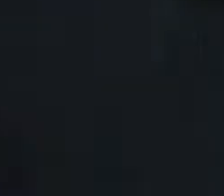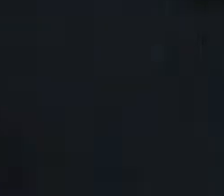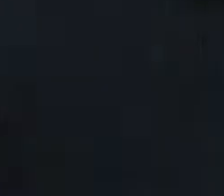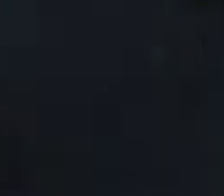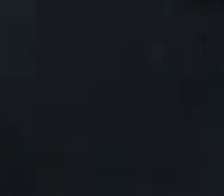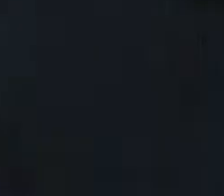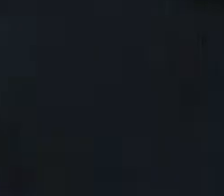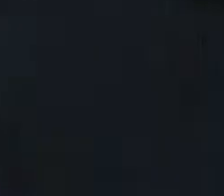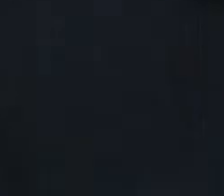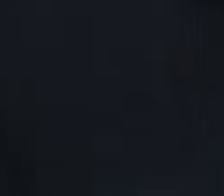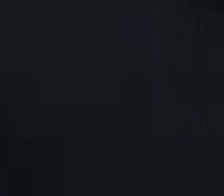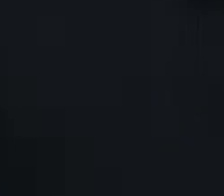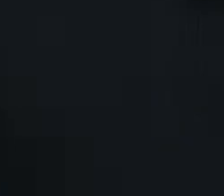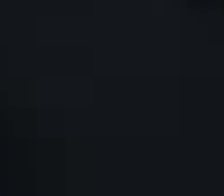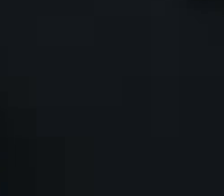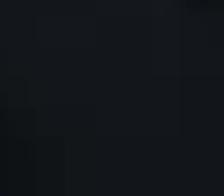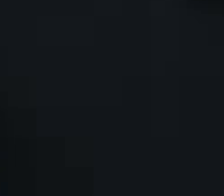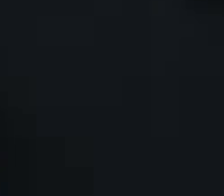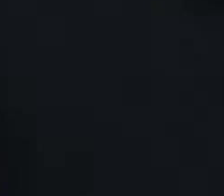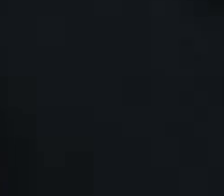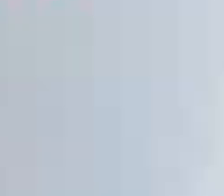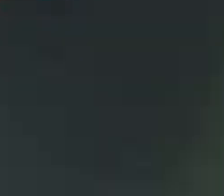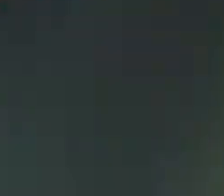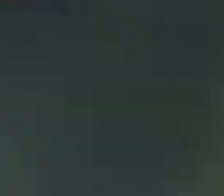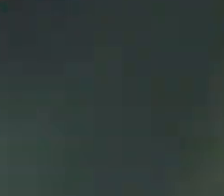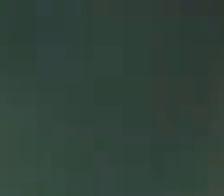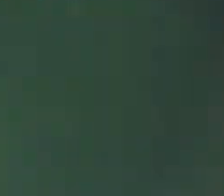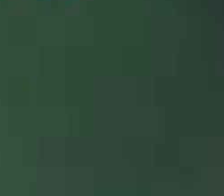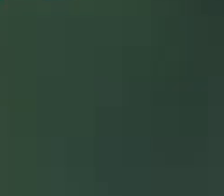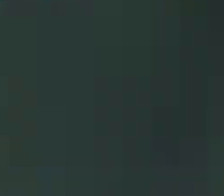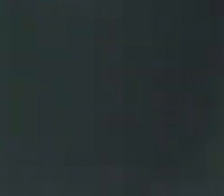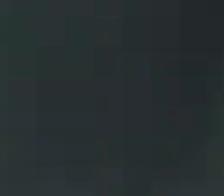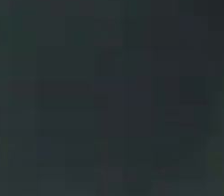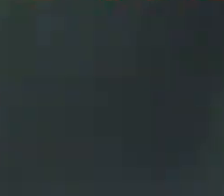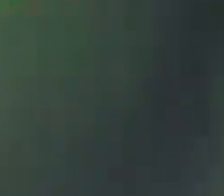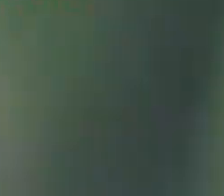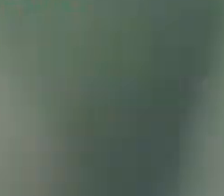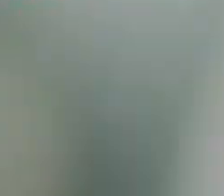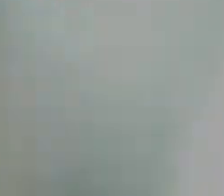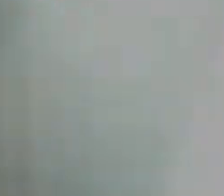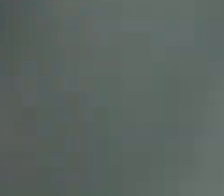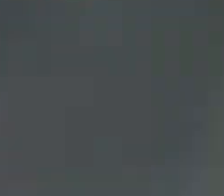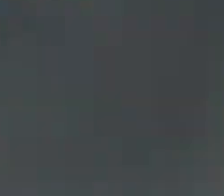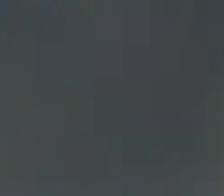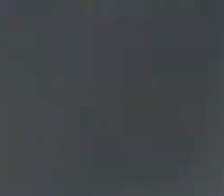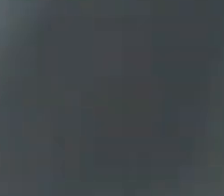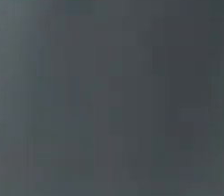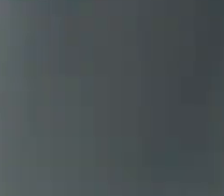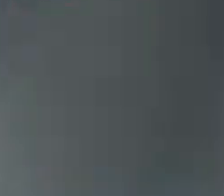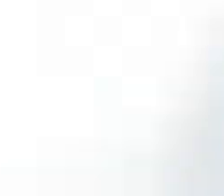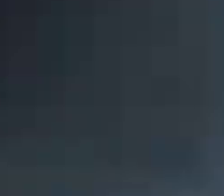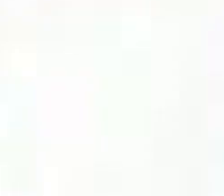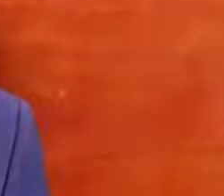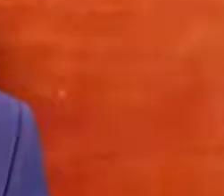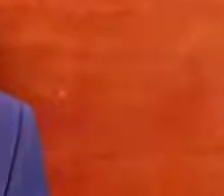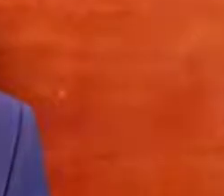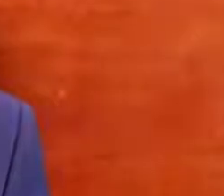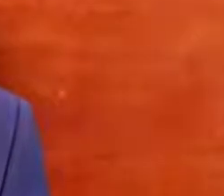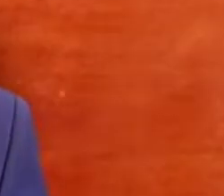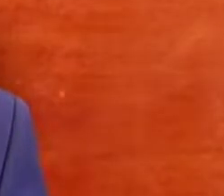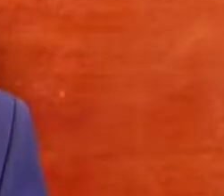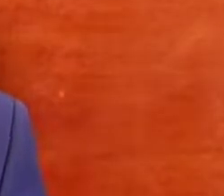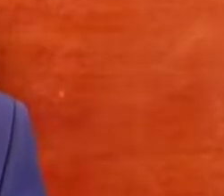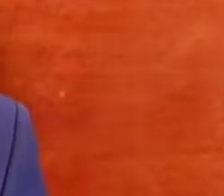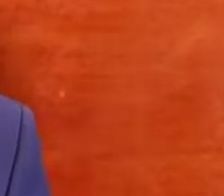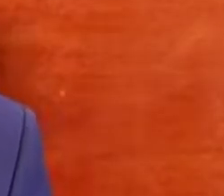They united together because of their own businesses. Power tends to corrupt, and absolute powers corrupt absolutely. In our